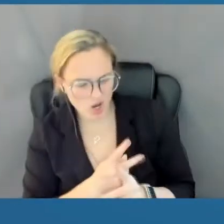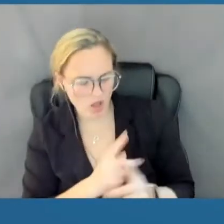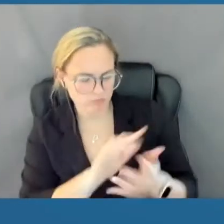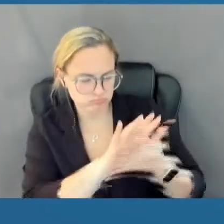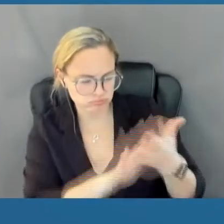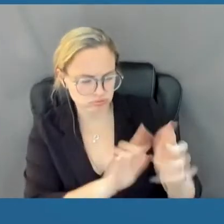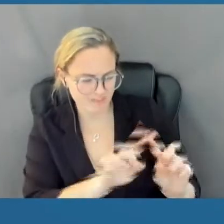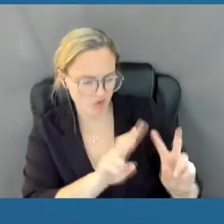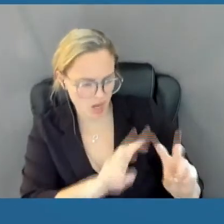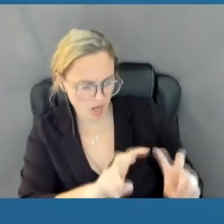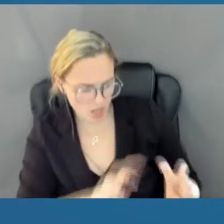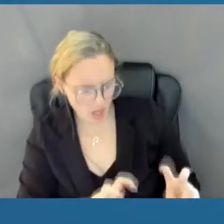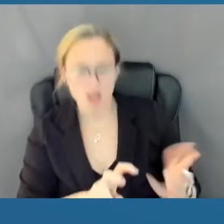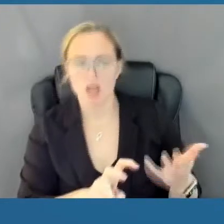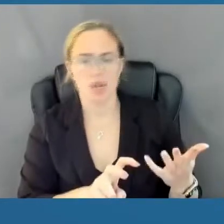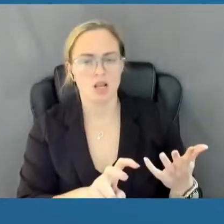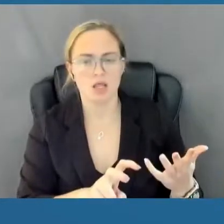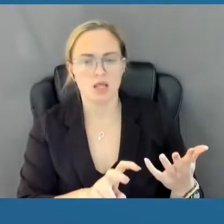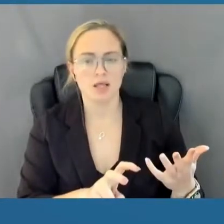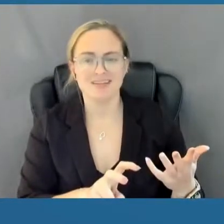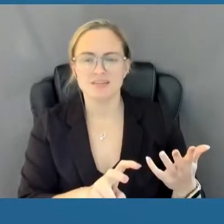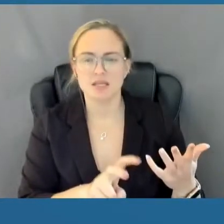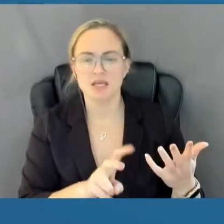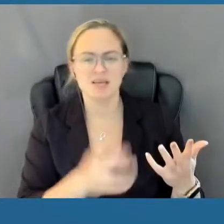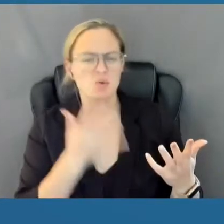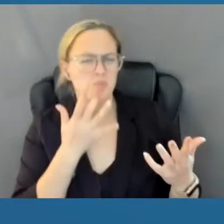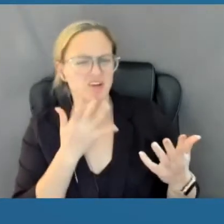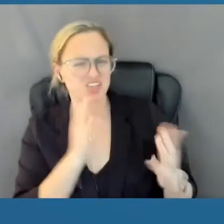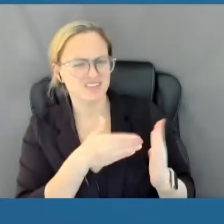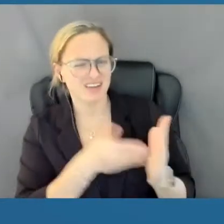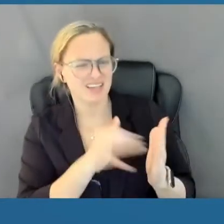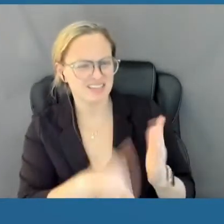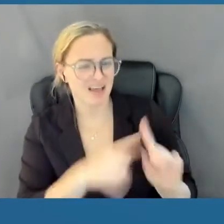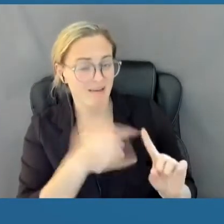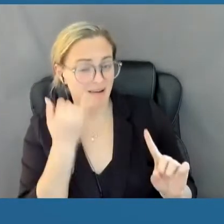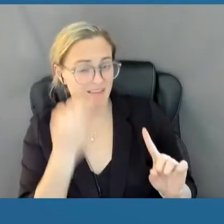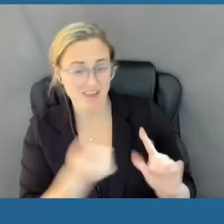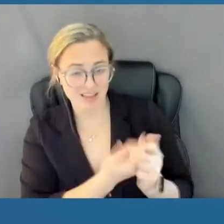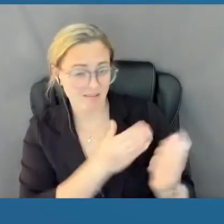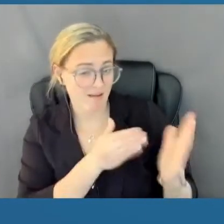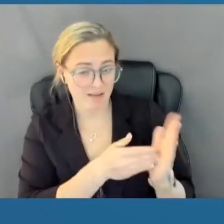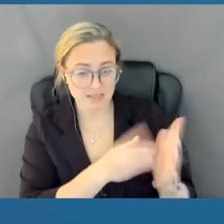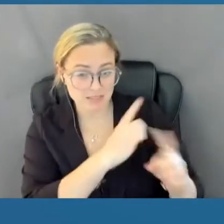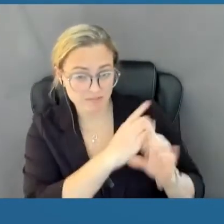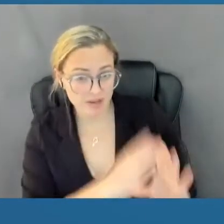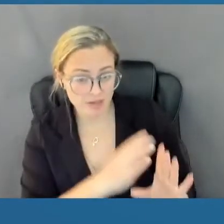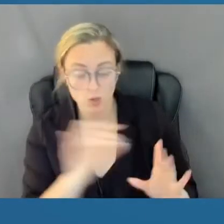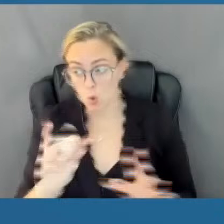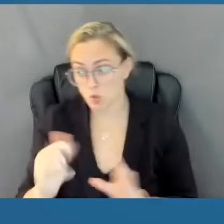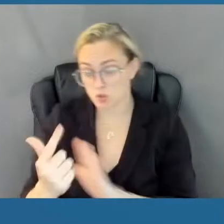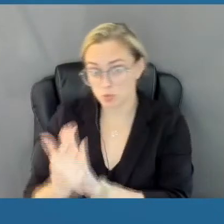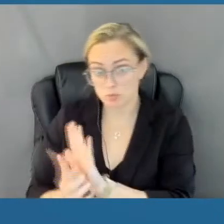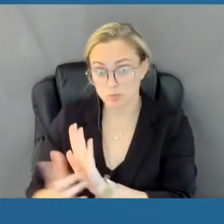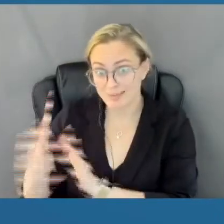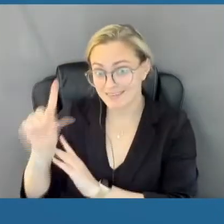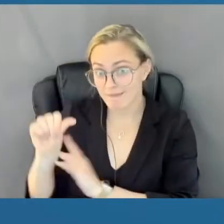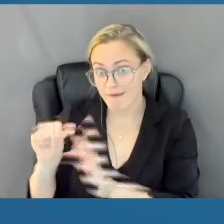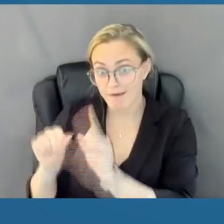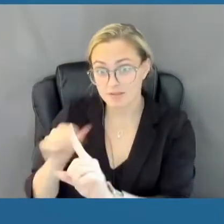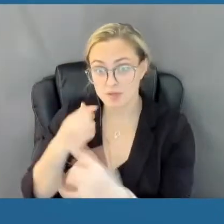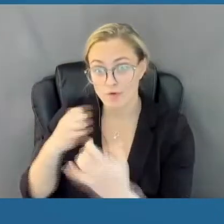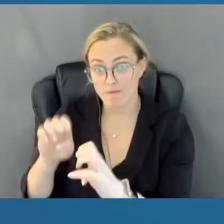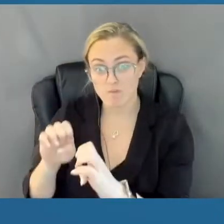factors, the prejudice that, if there is any, to the defendant, as well as the prosecutor's efforts